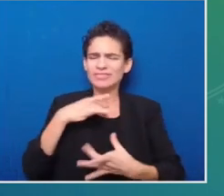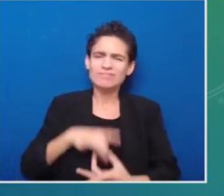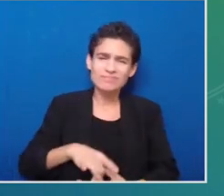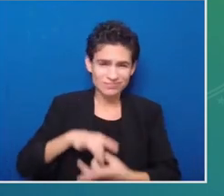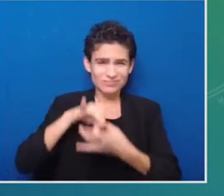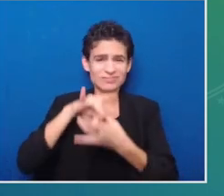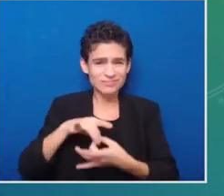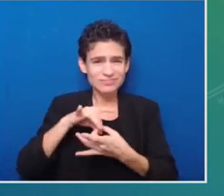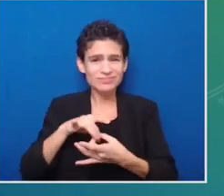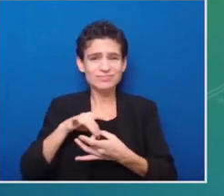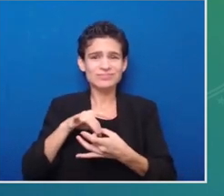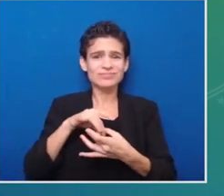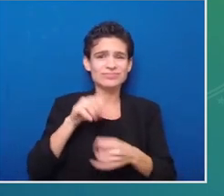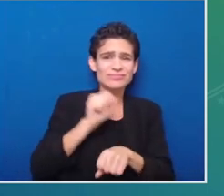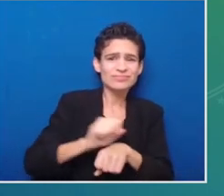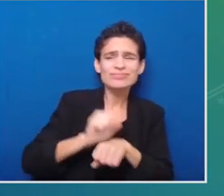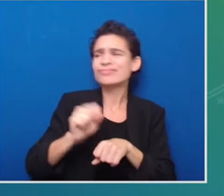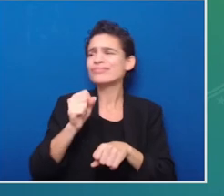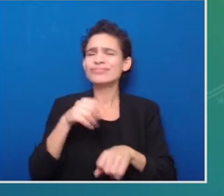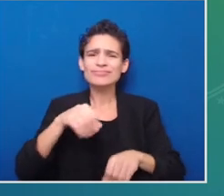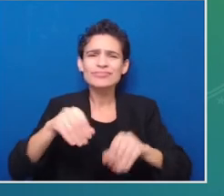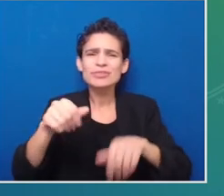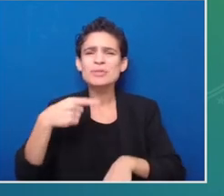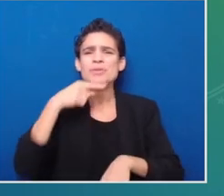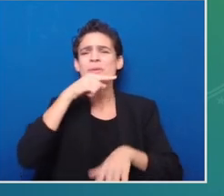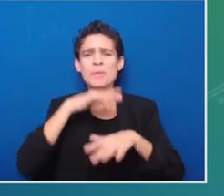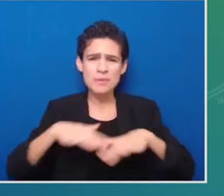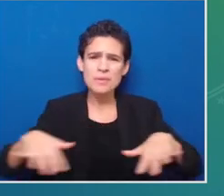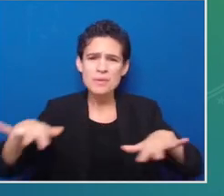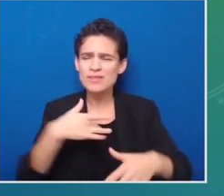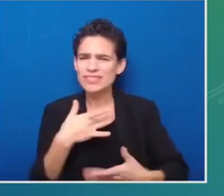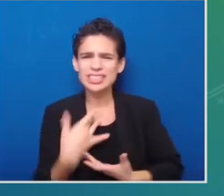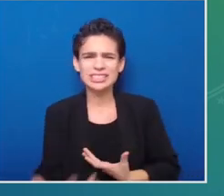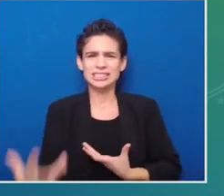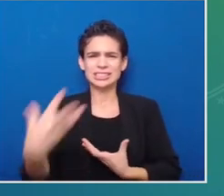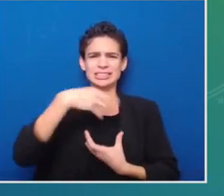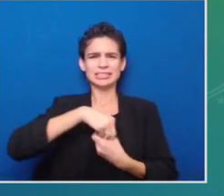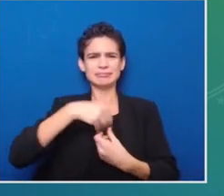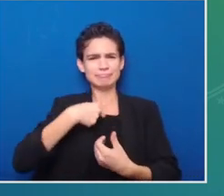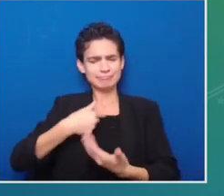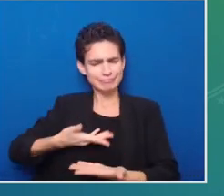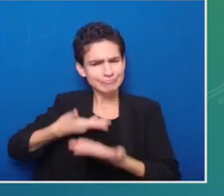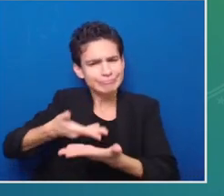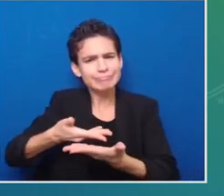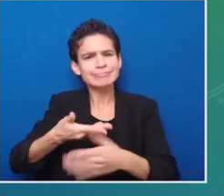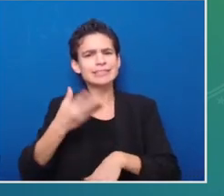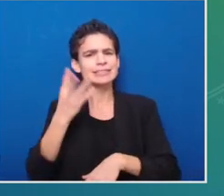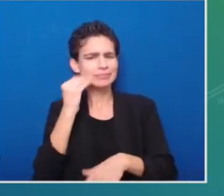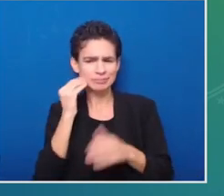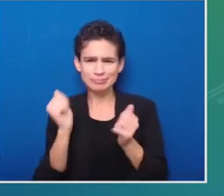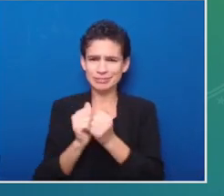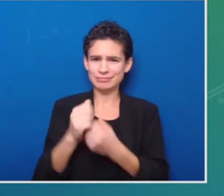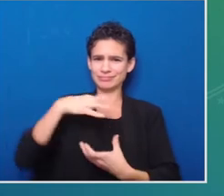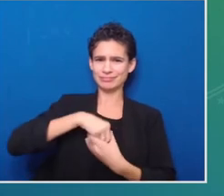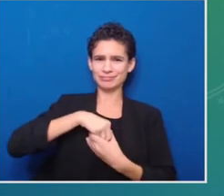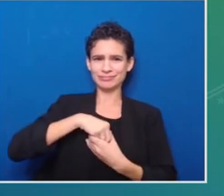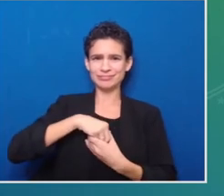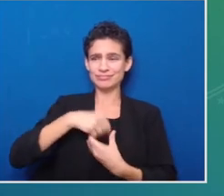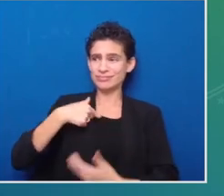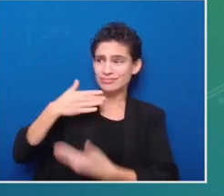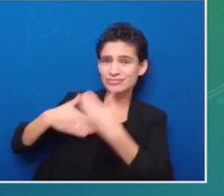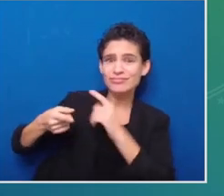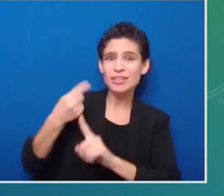our resources. I carry those values with me everywhere. I'm a product of their resilience.